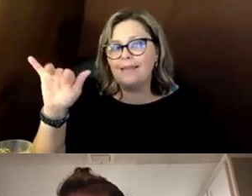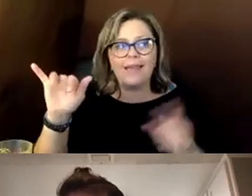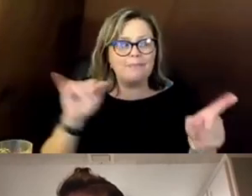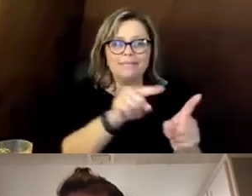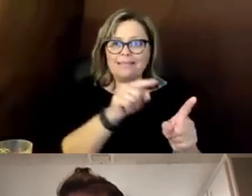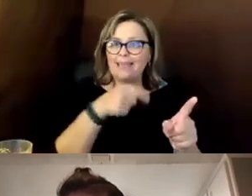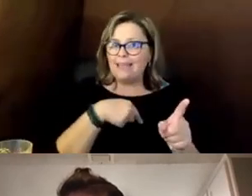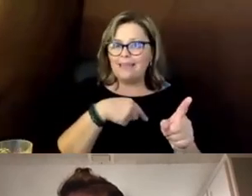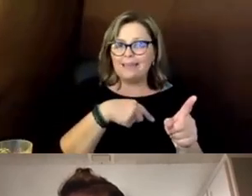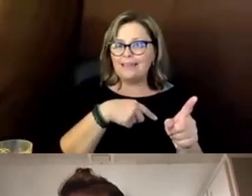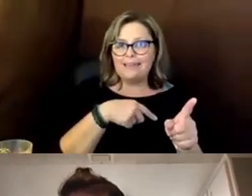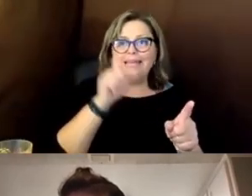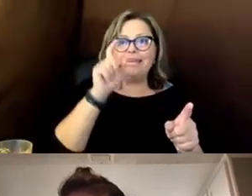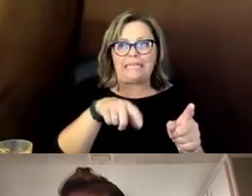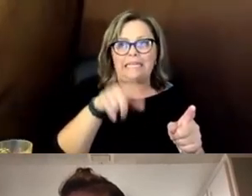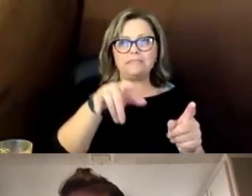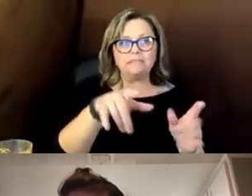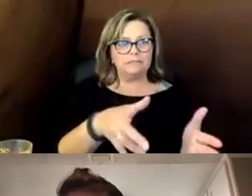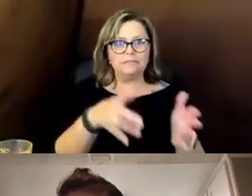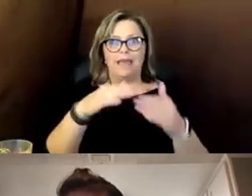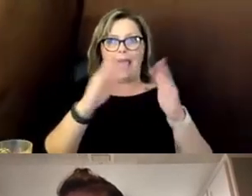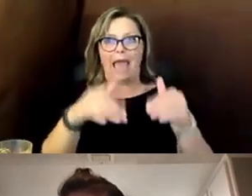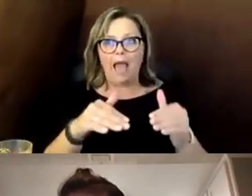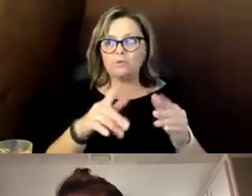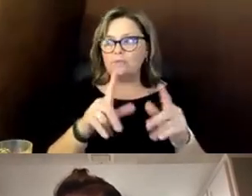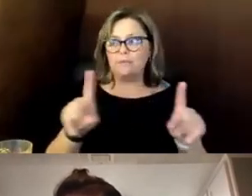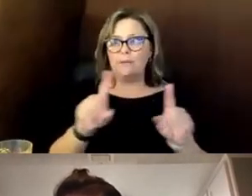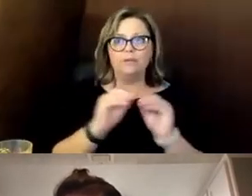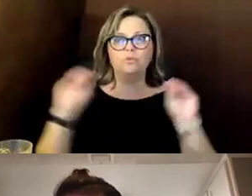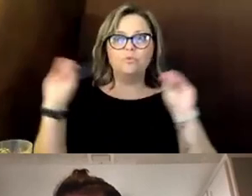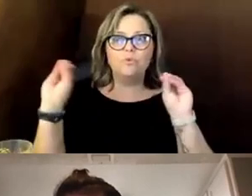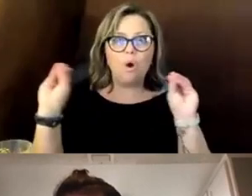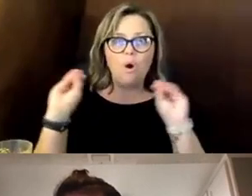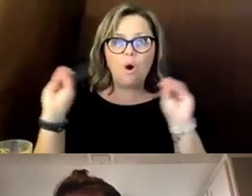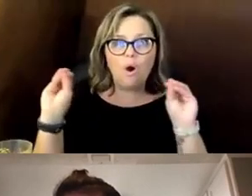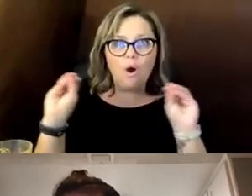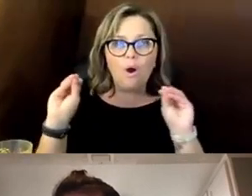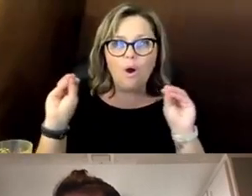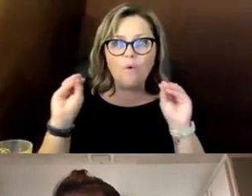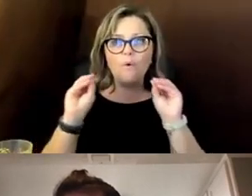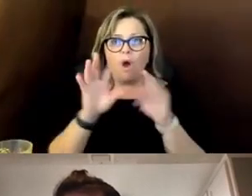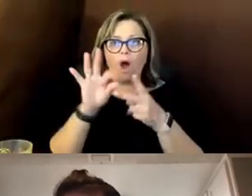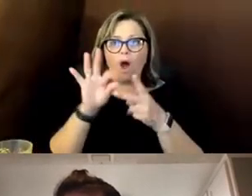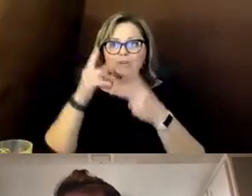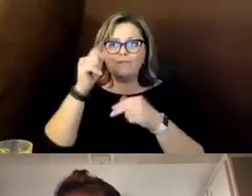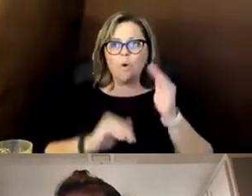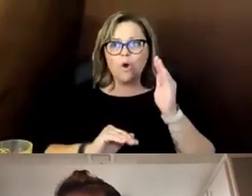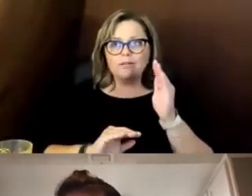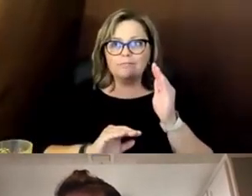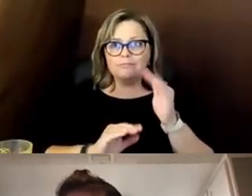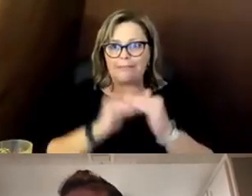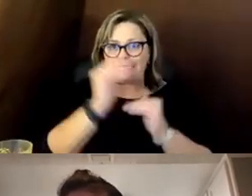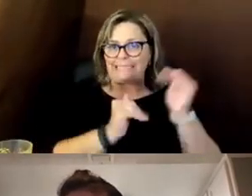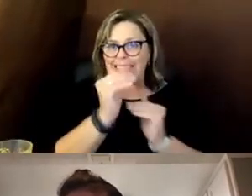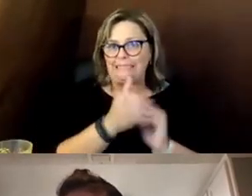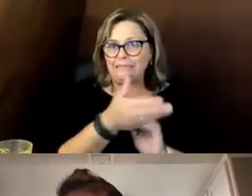keep living in and need some kind of more affordable situation to be sustainable over the long run. But nobody's doing that work to develop that housing because